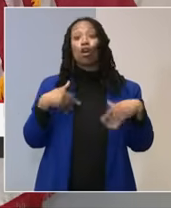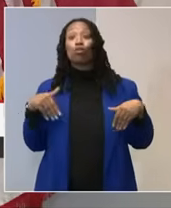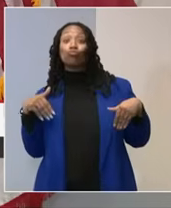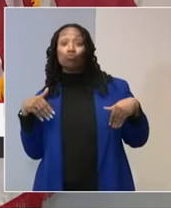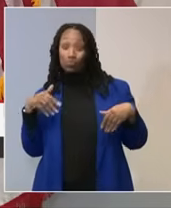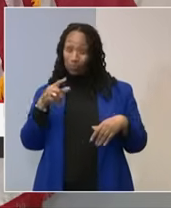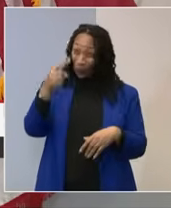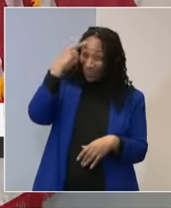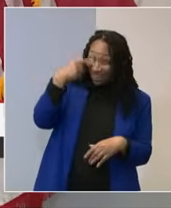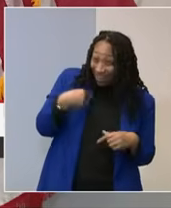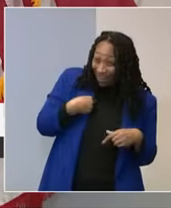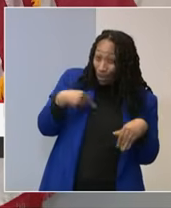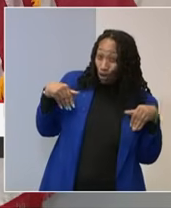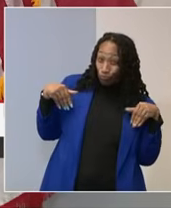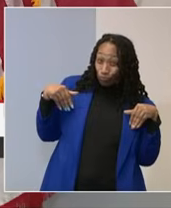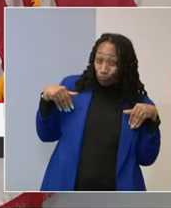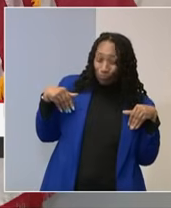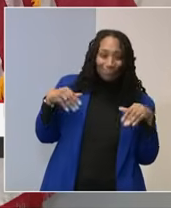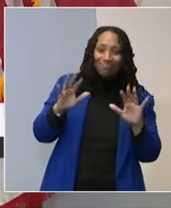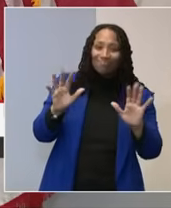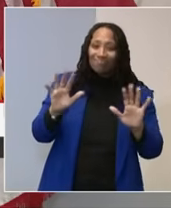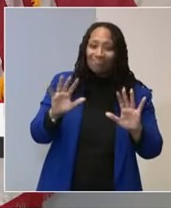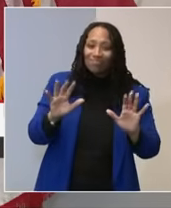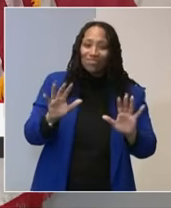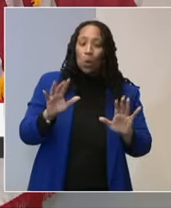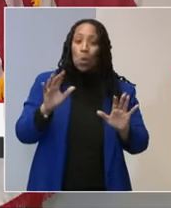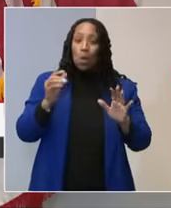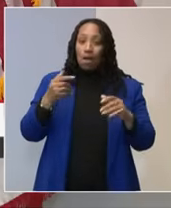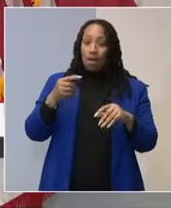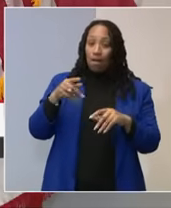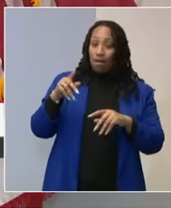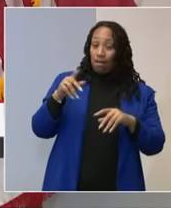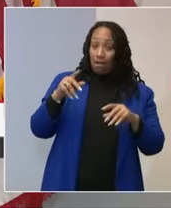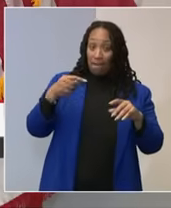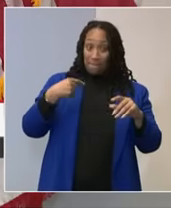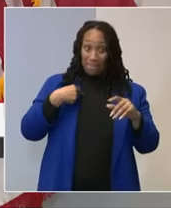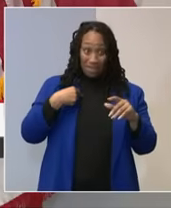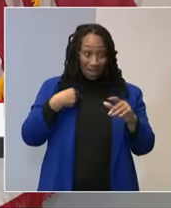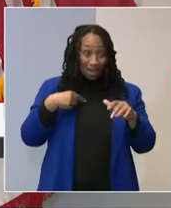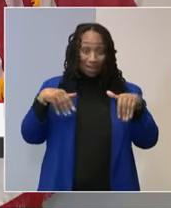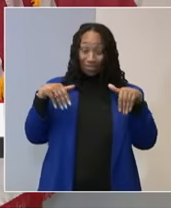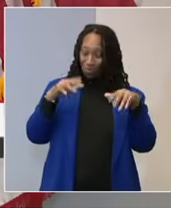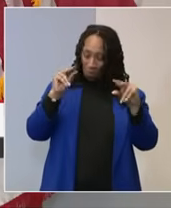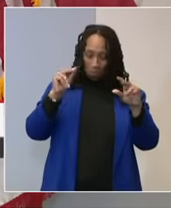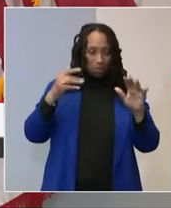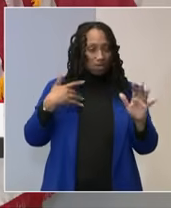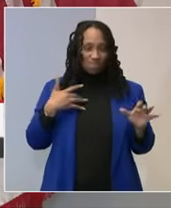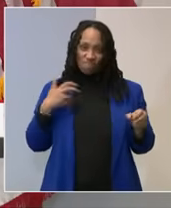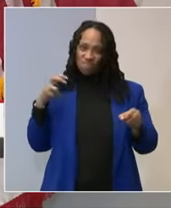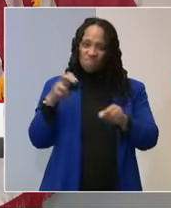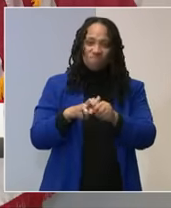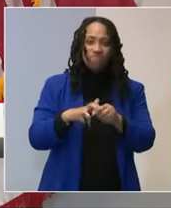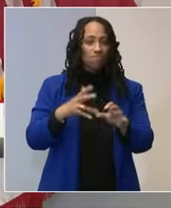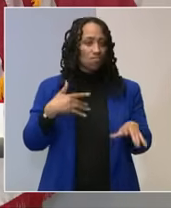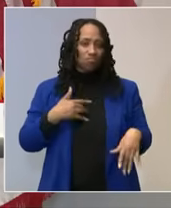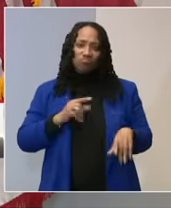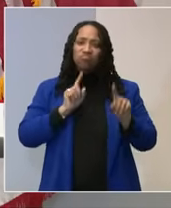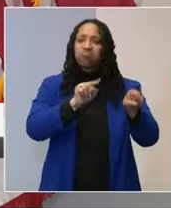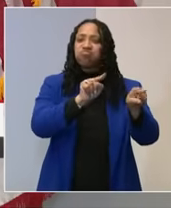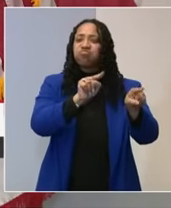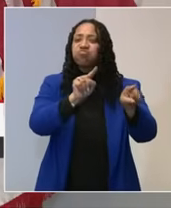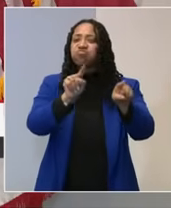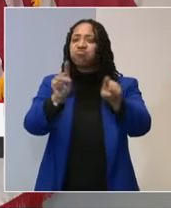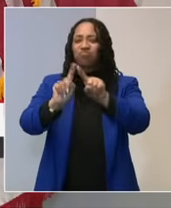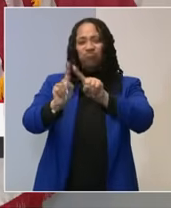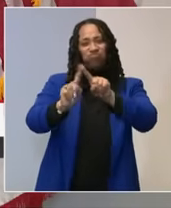would ever be able to say that about me. I don't just go around at election time, and I have kept my promises. When we